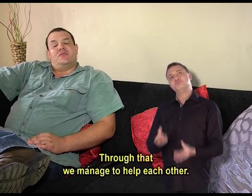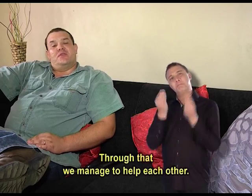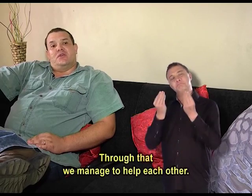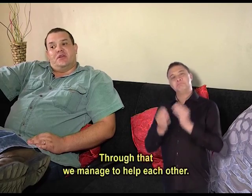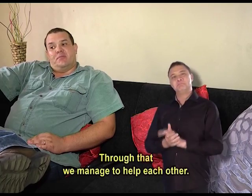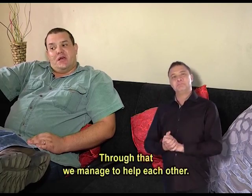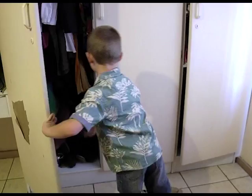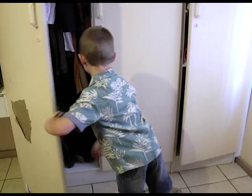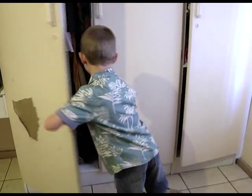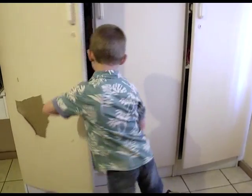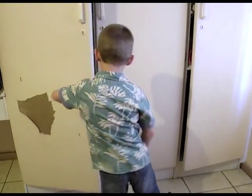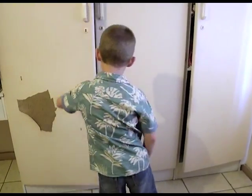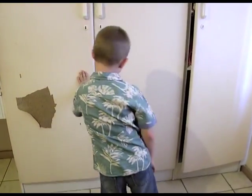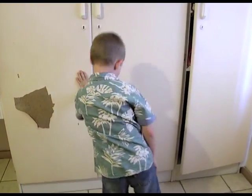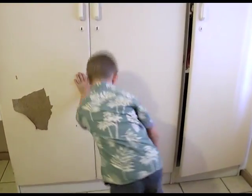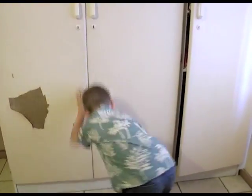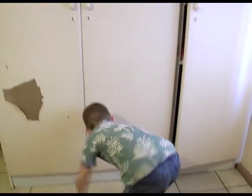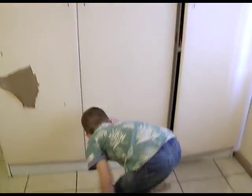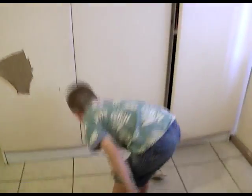help each other and get by.